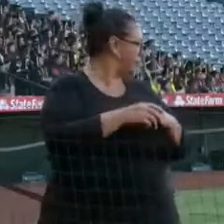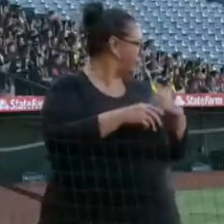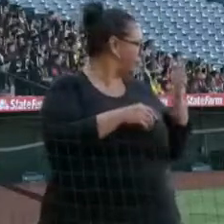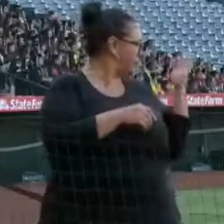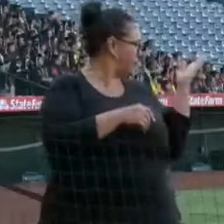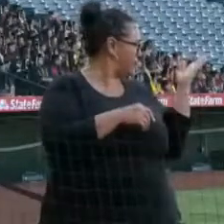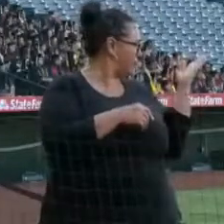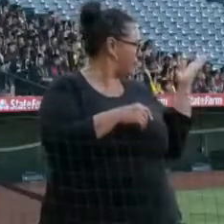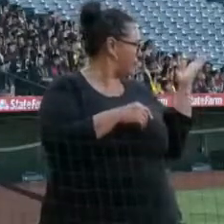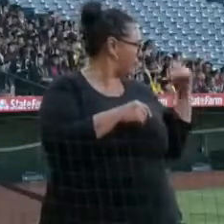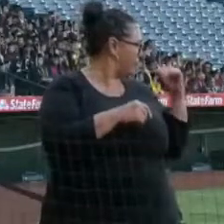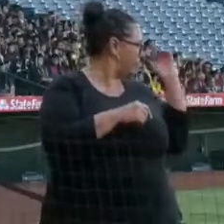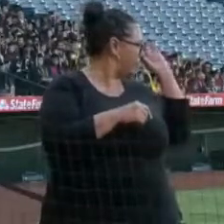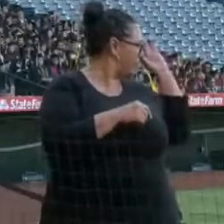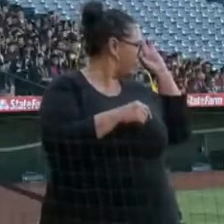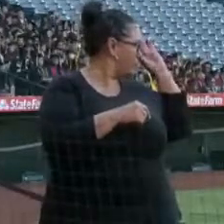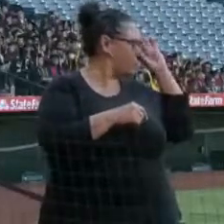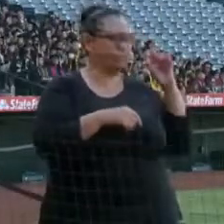Dowell, Geography.